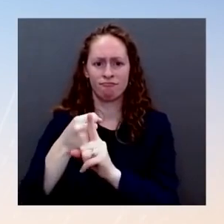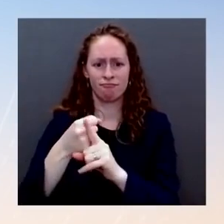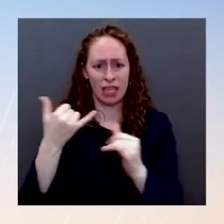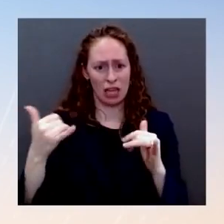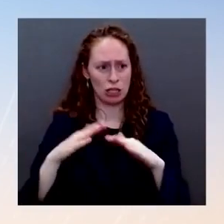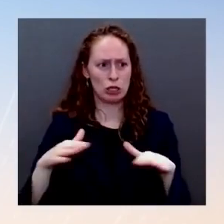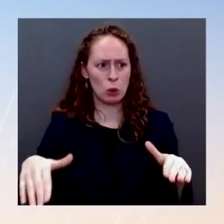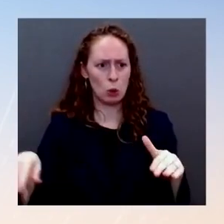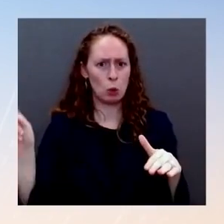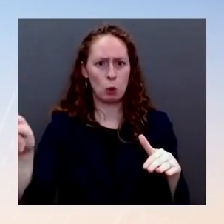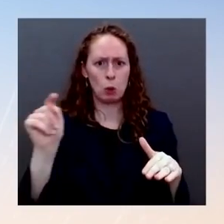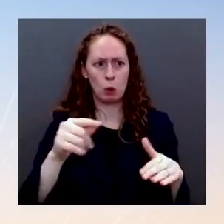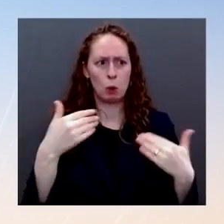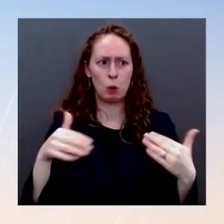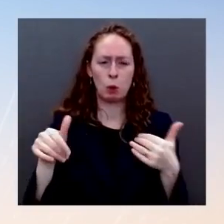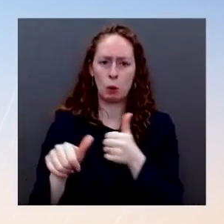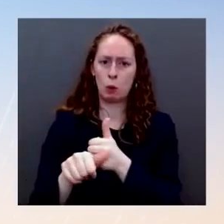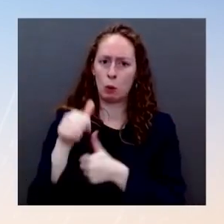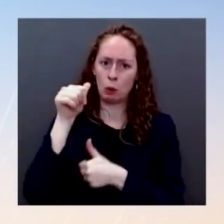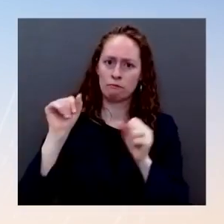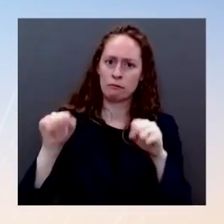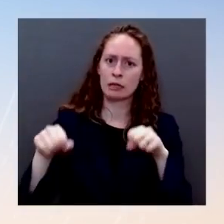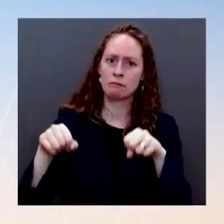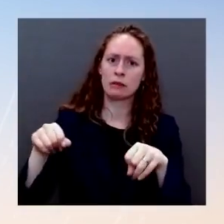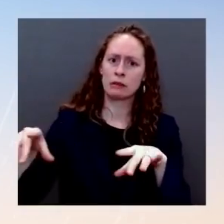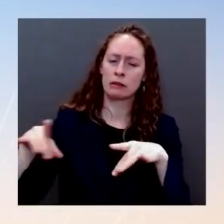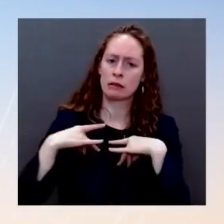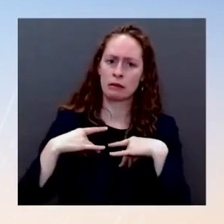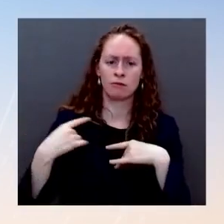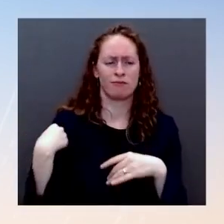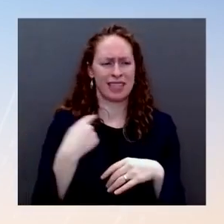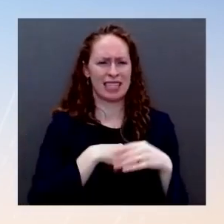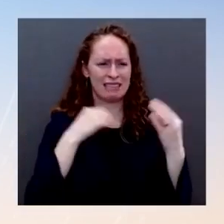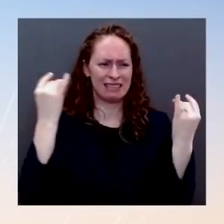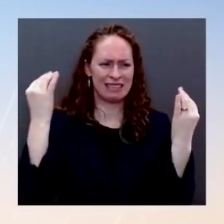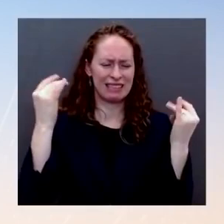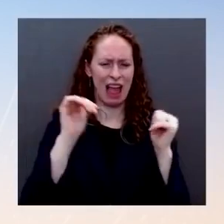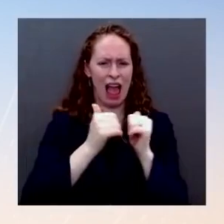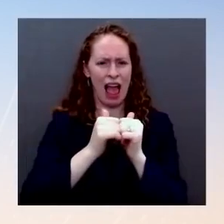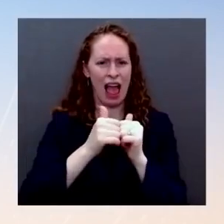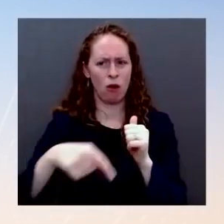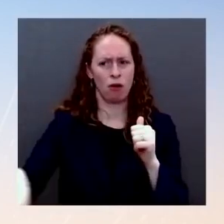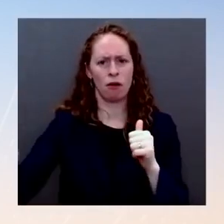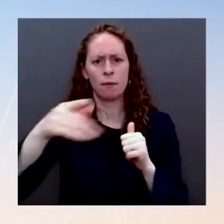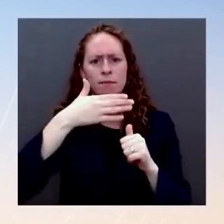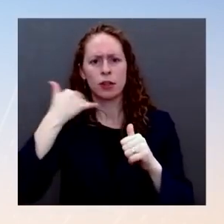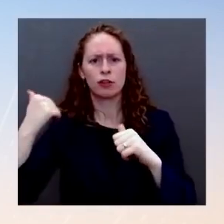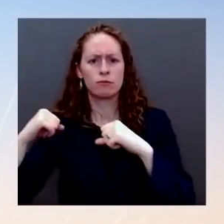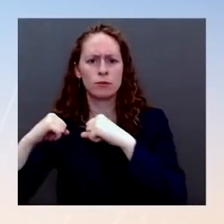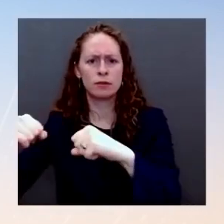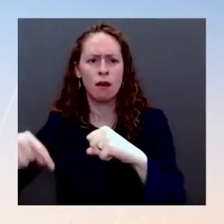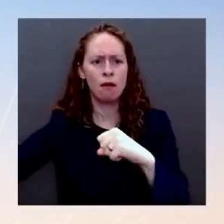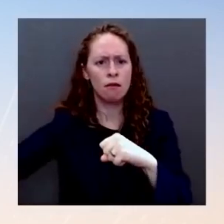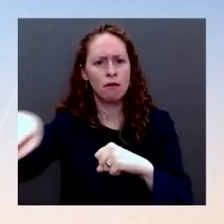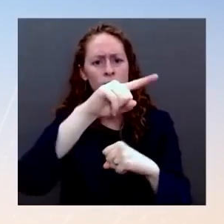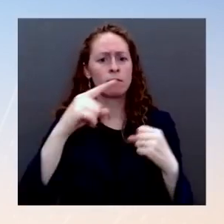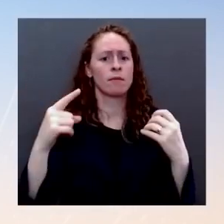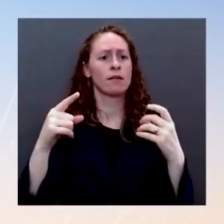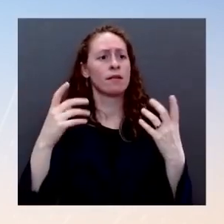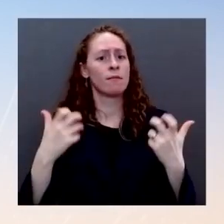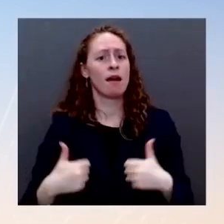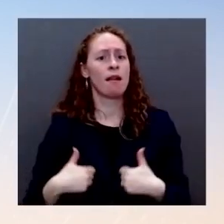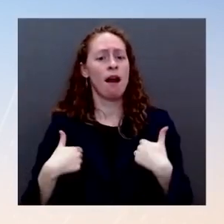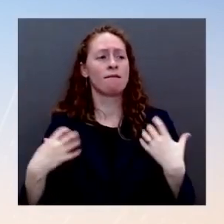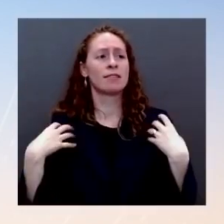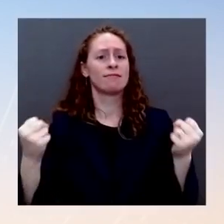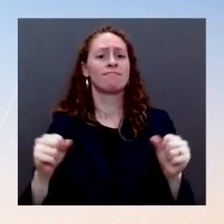here is protect more people and save more lives, whether you work here or at the CDC or the FDA. Is the president then okay with the